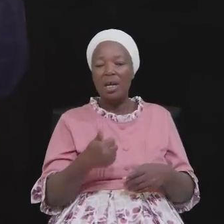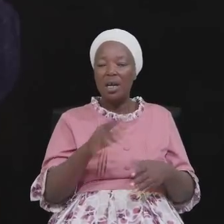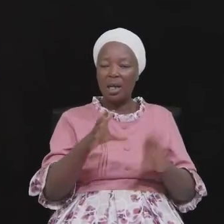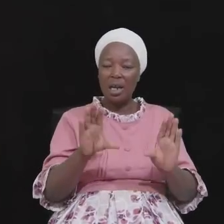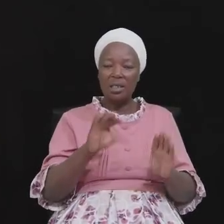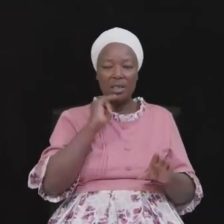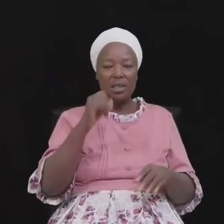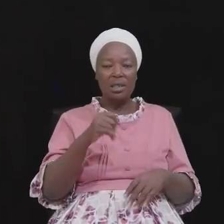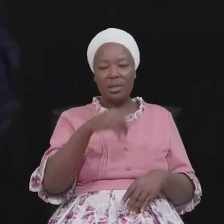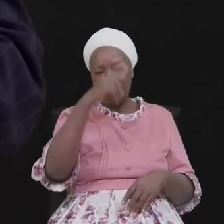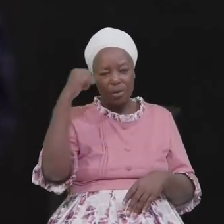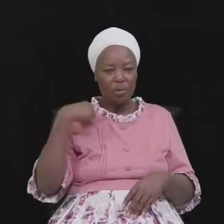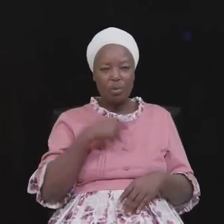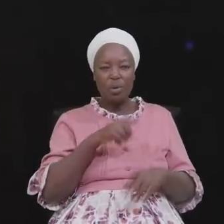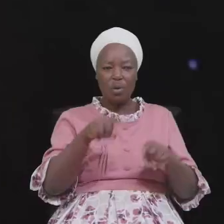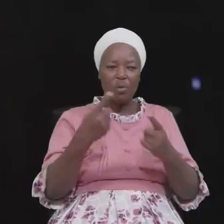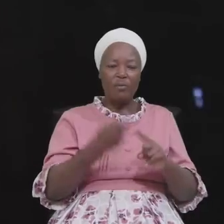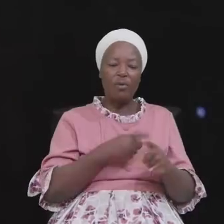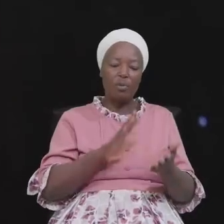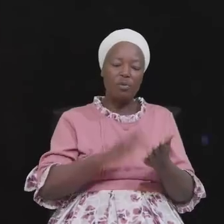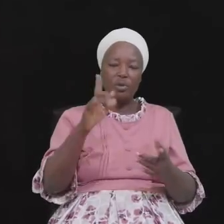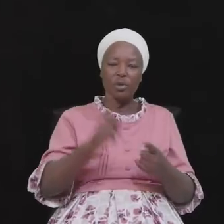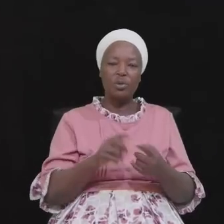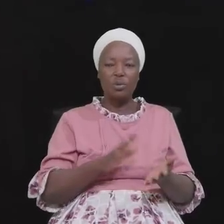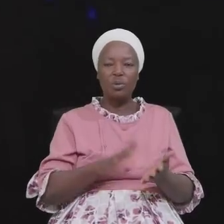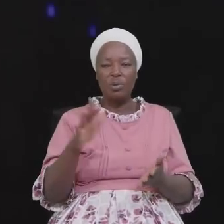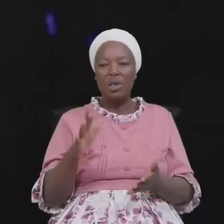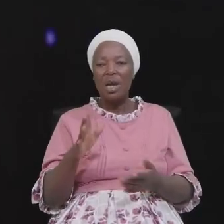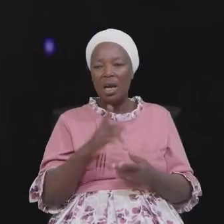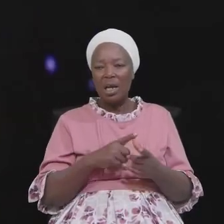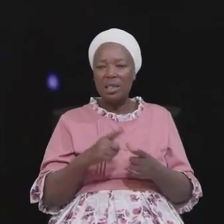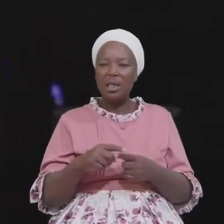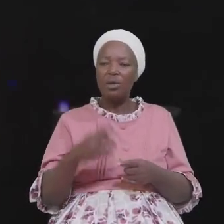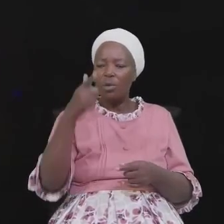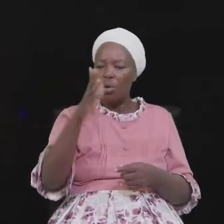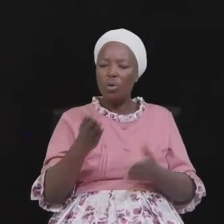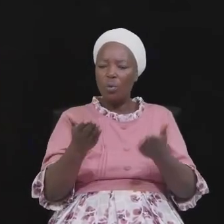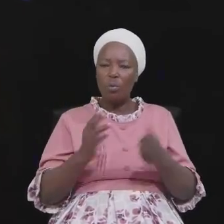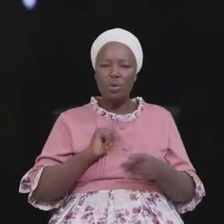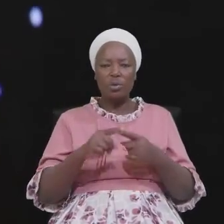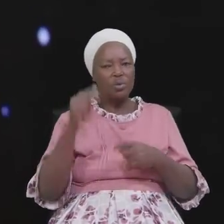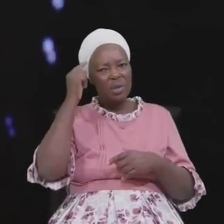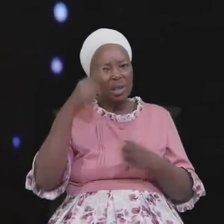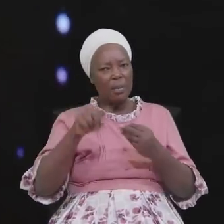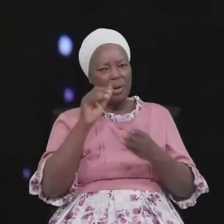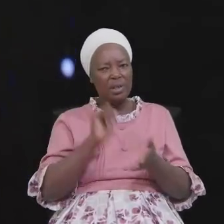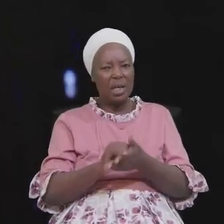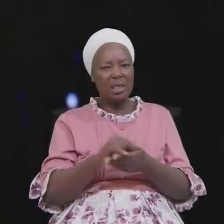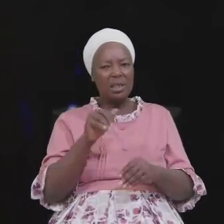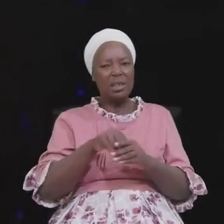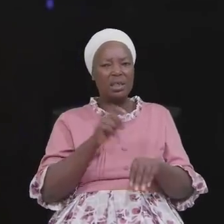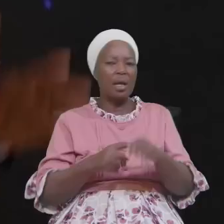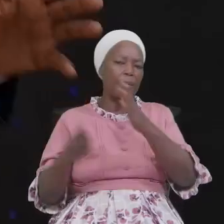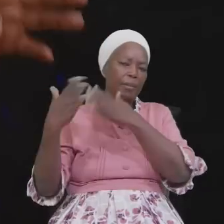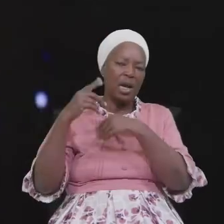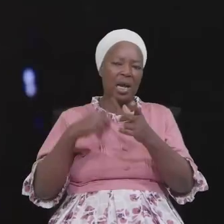next class, another level of glory. He wants us to think about that in the past, and that